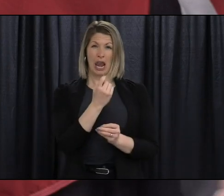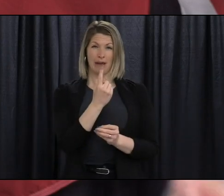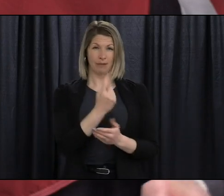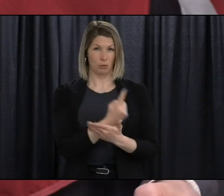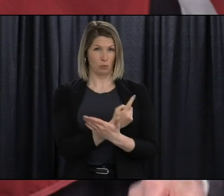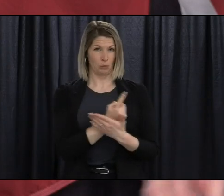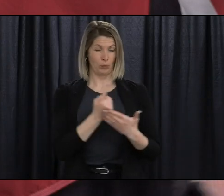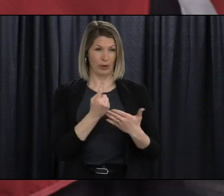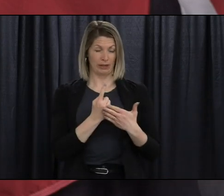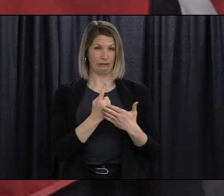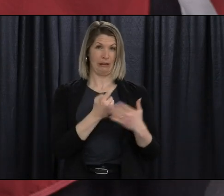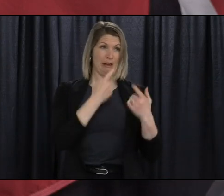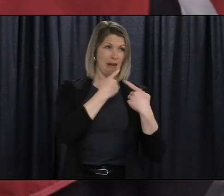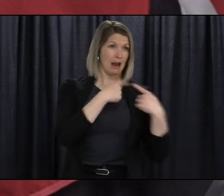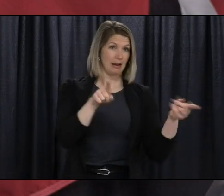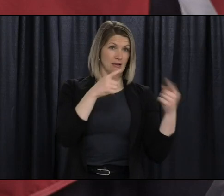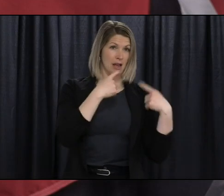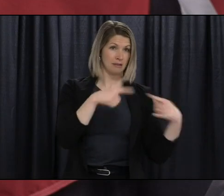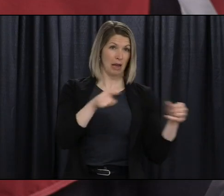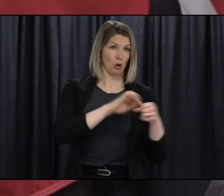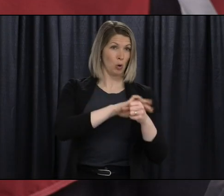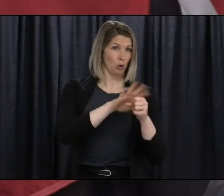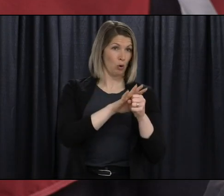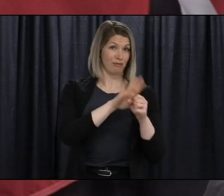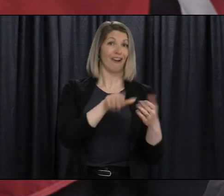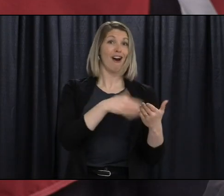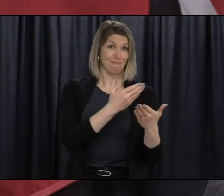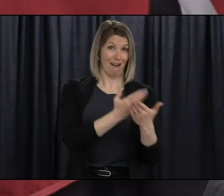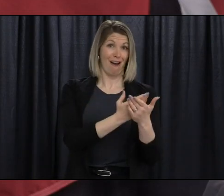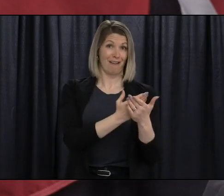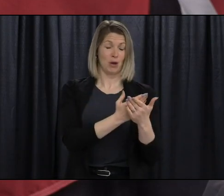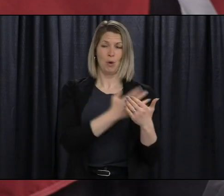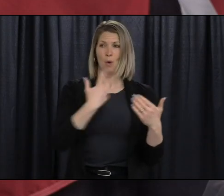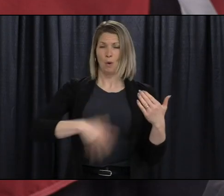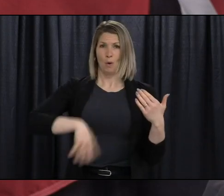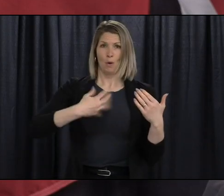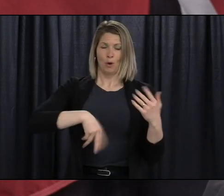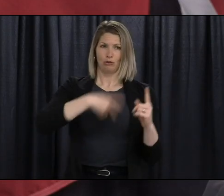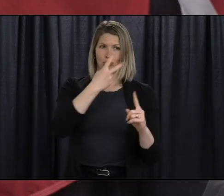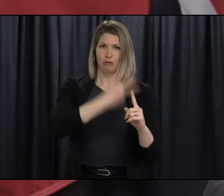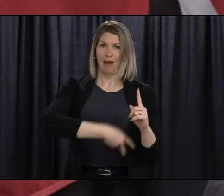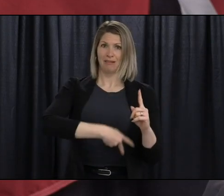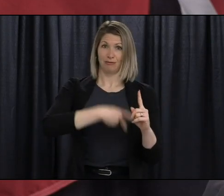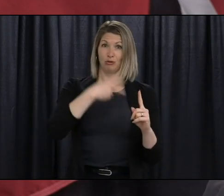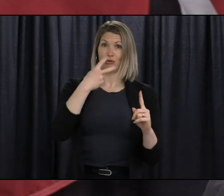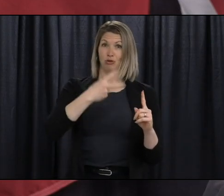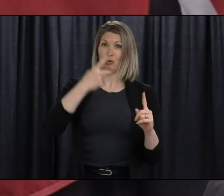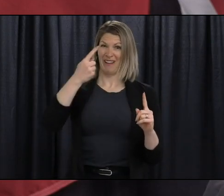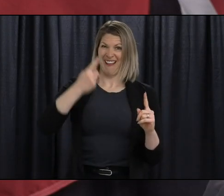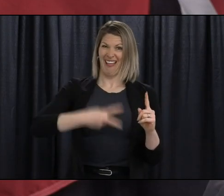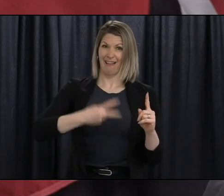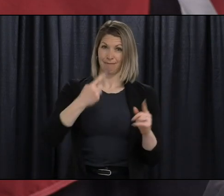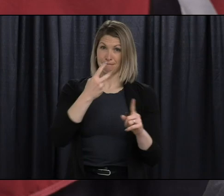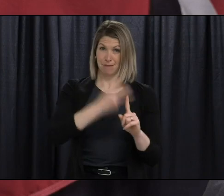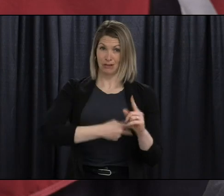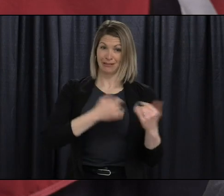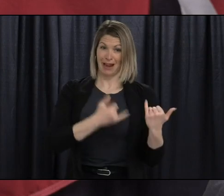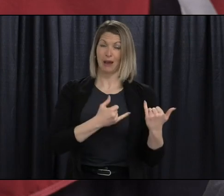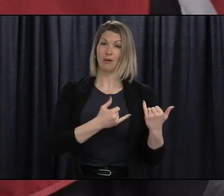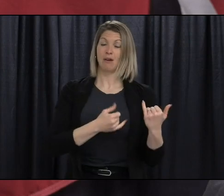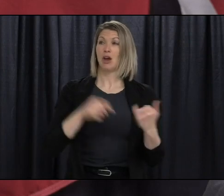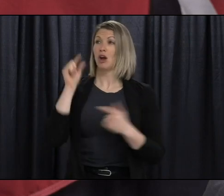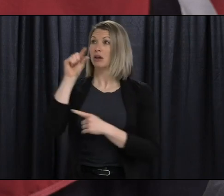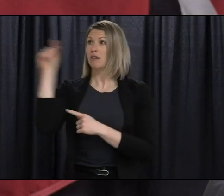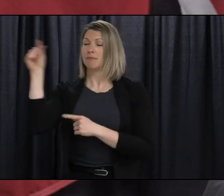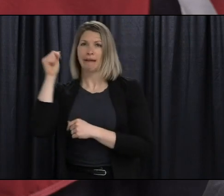around the clock to keep us all safe. They have done a tremendous job. Now, while our government and health officials work diligently day in